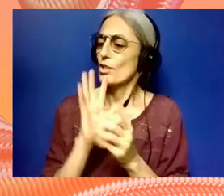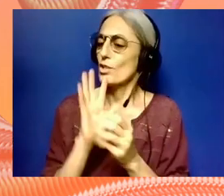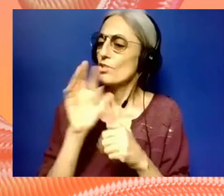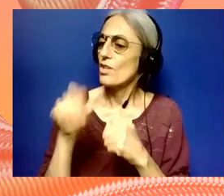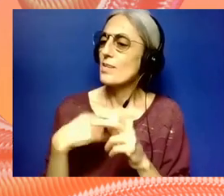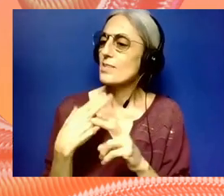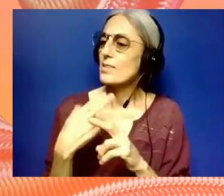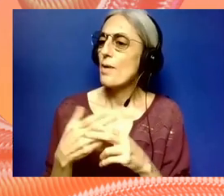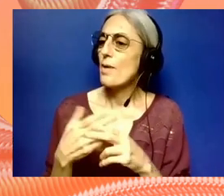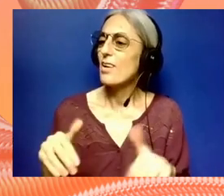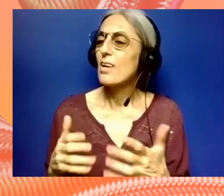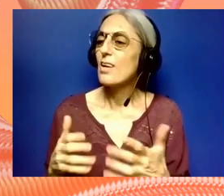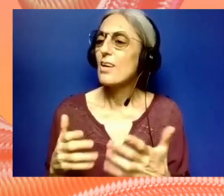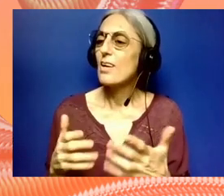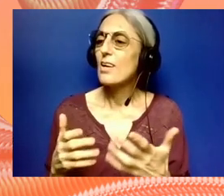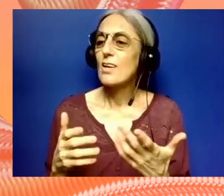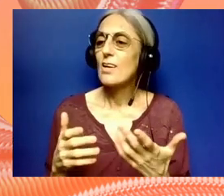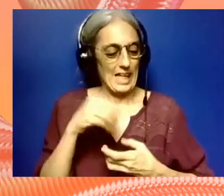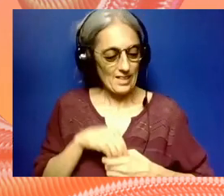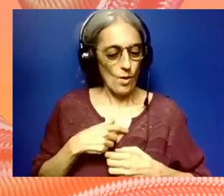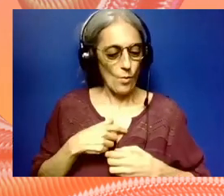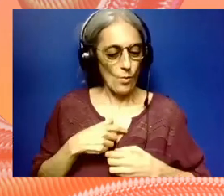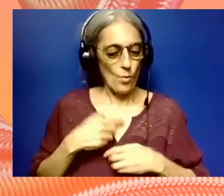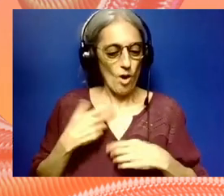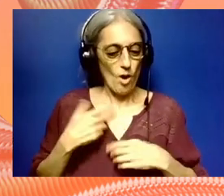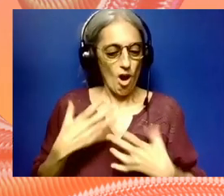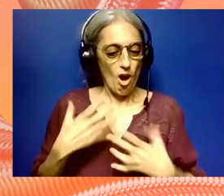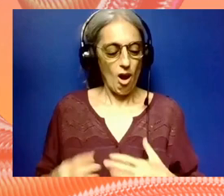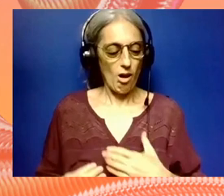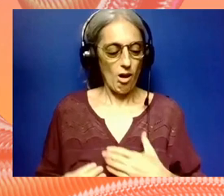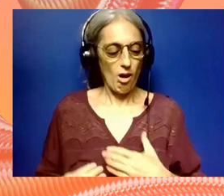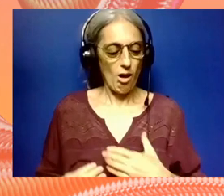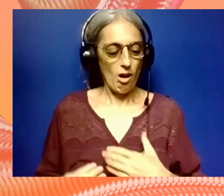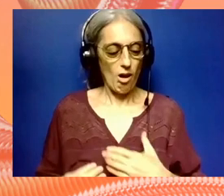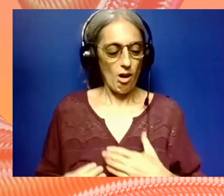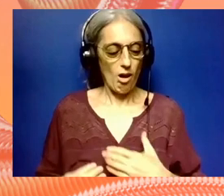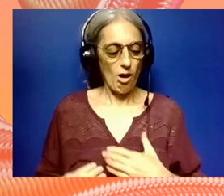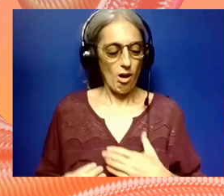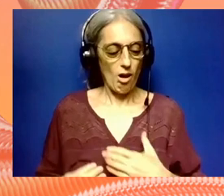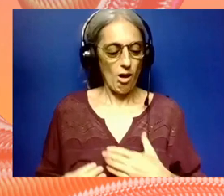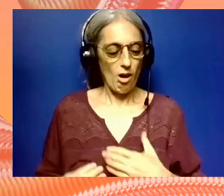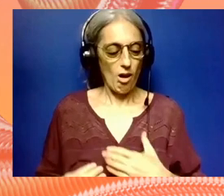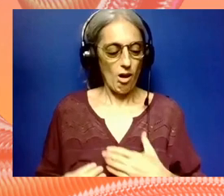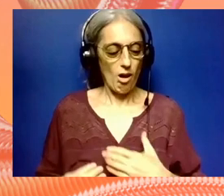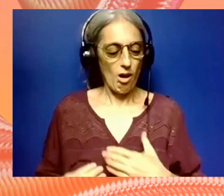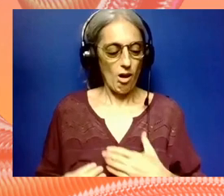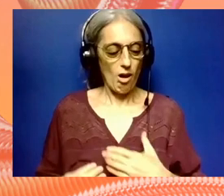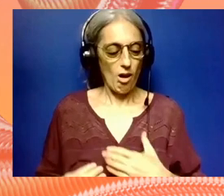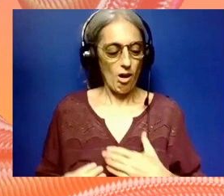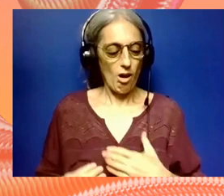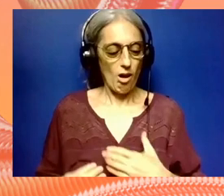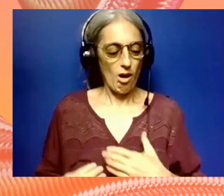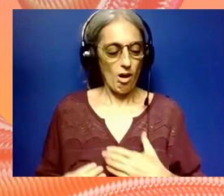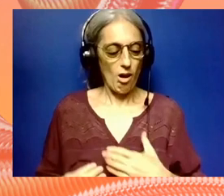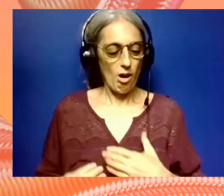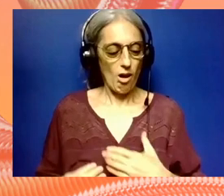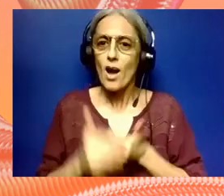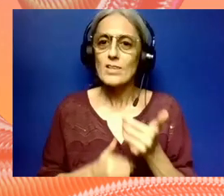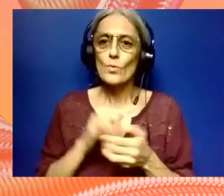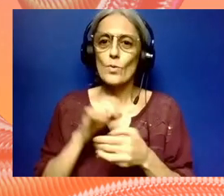are programmed to belong to the earth, like, to have a deep belonging to the planet,